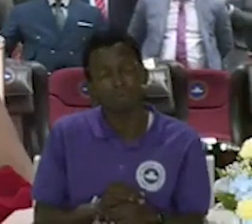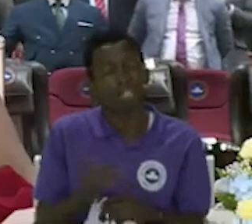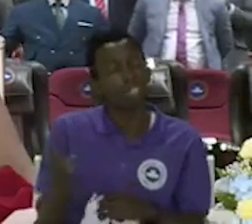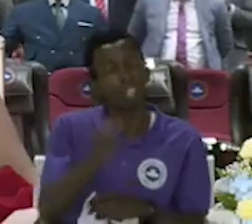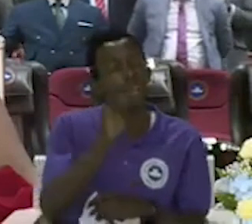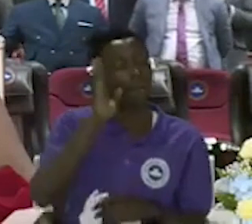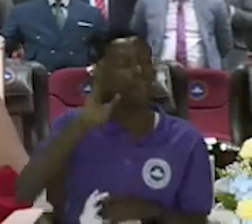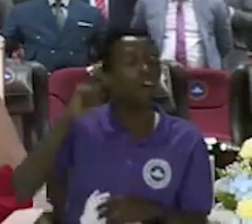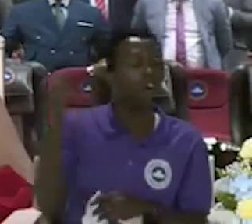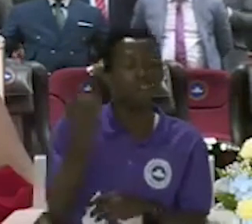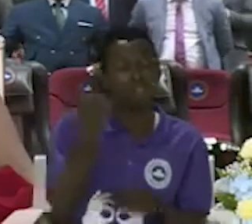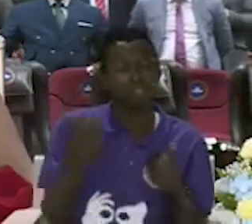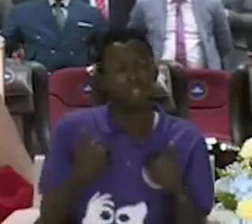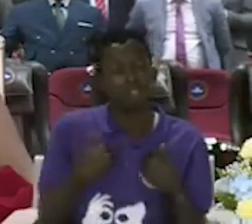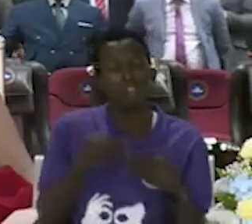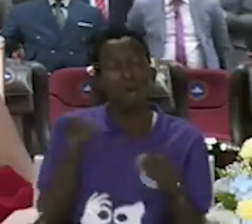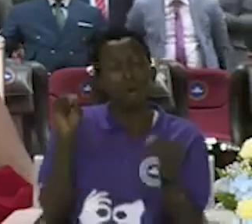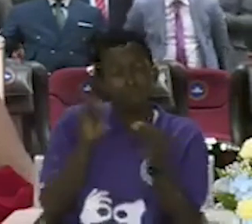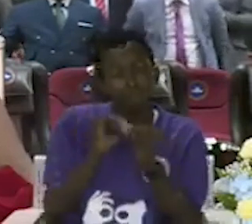have more than sufficient.